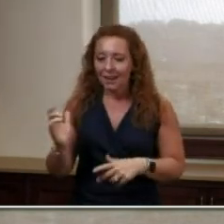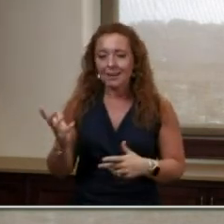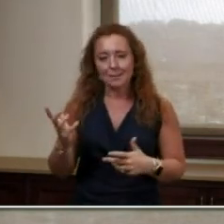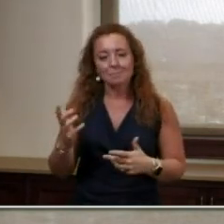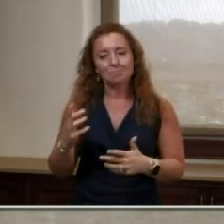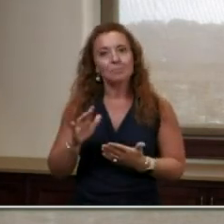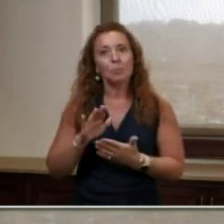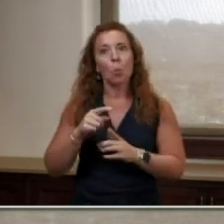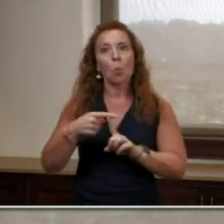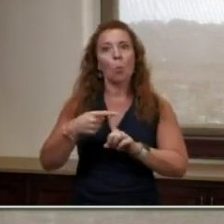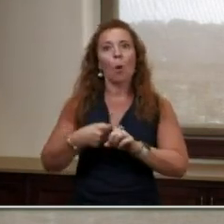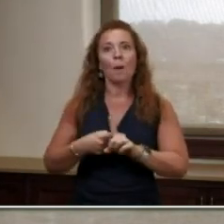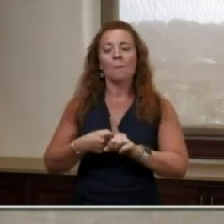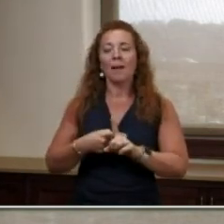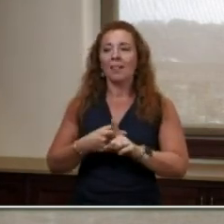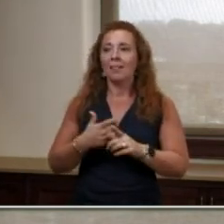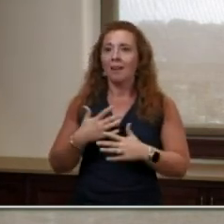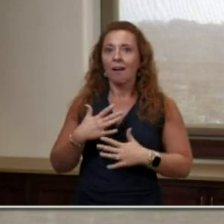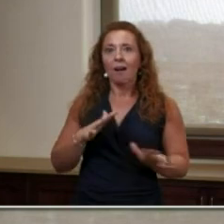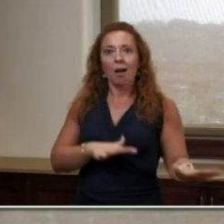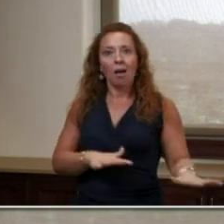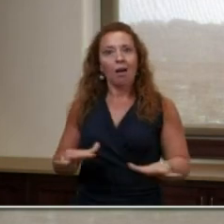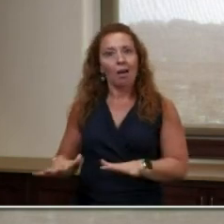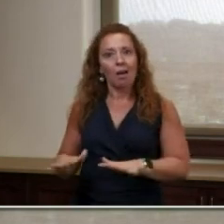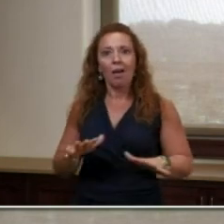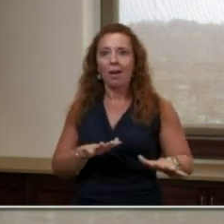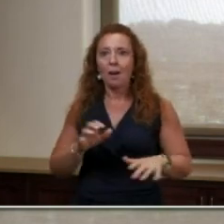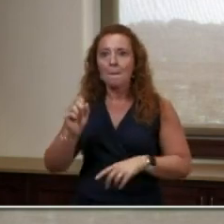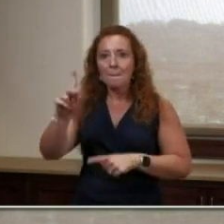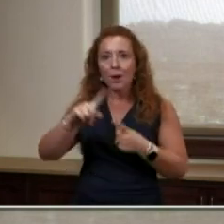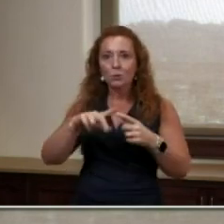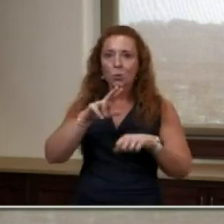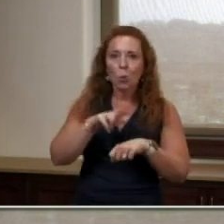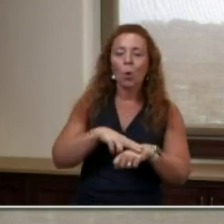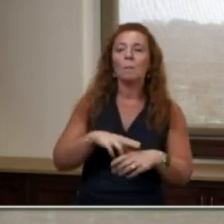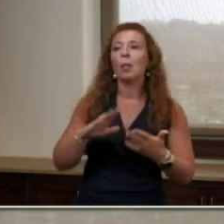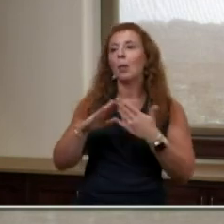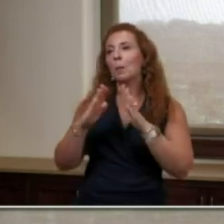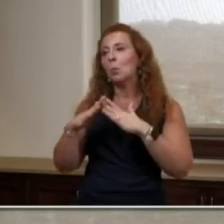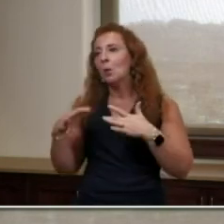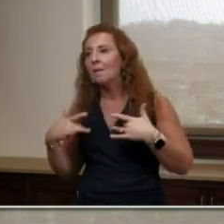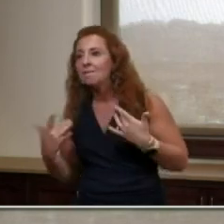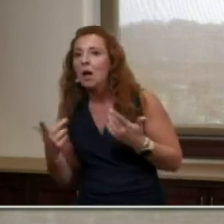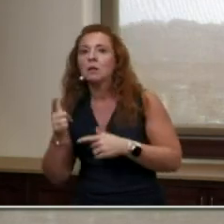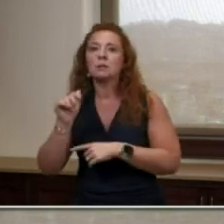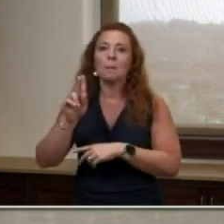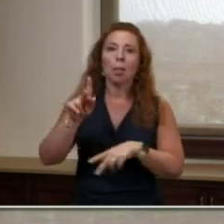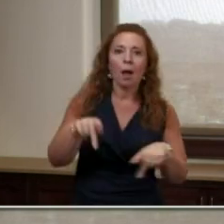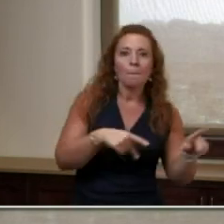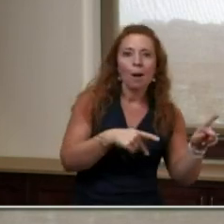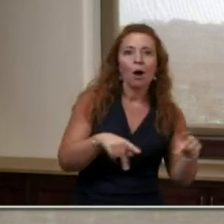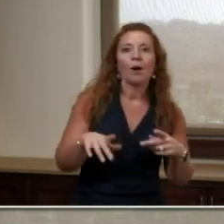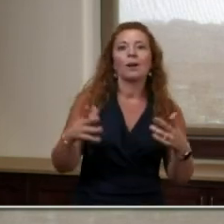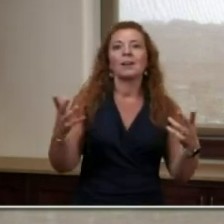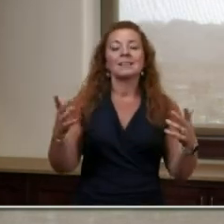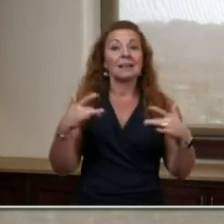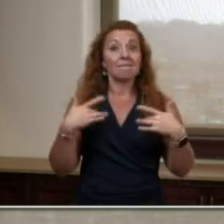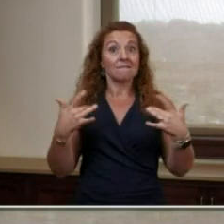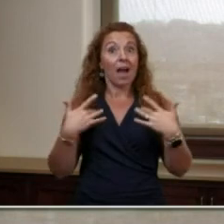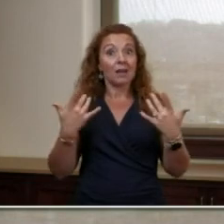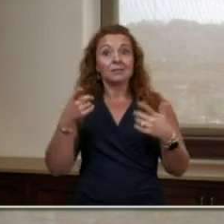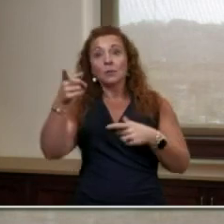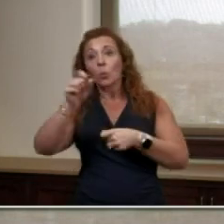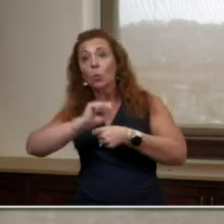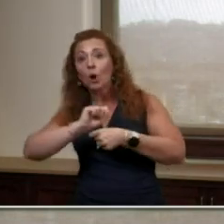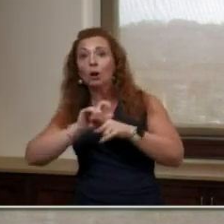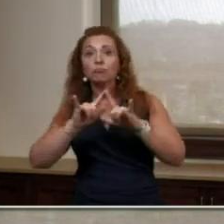nice month of more normalcy that you've seen in community festivals and block parties and just events, workplace,